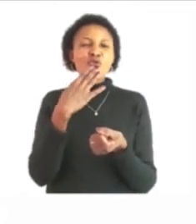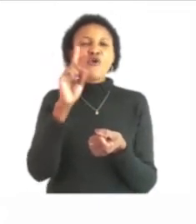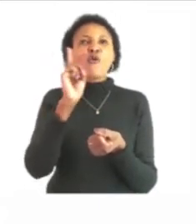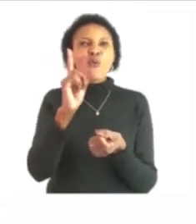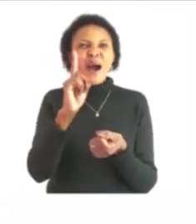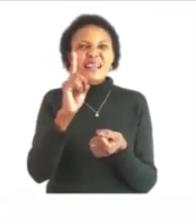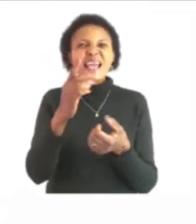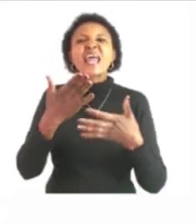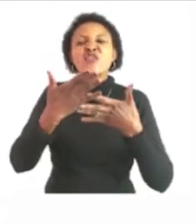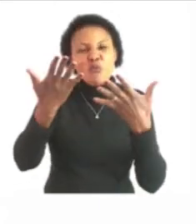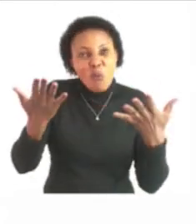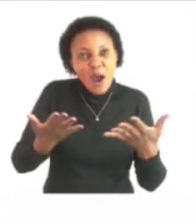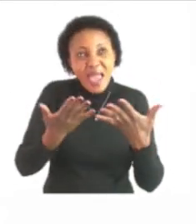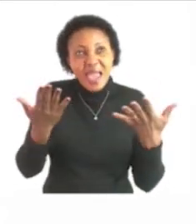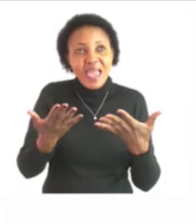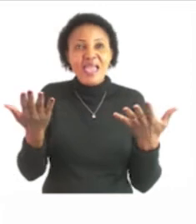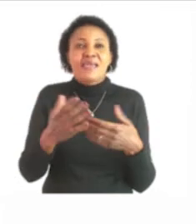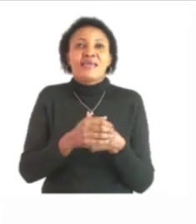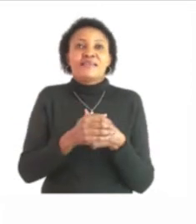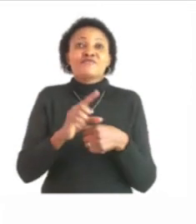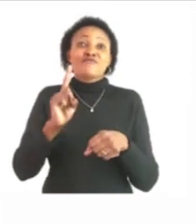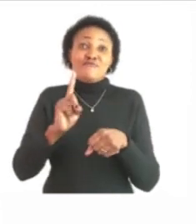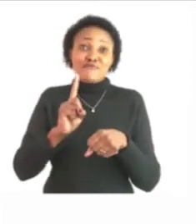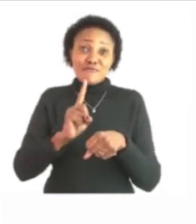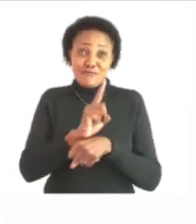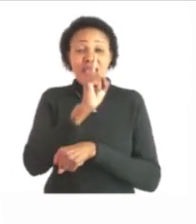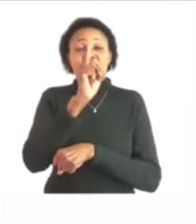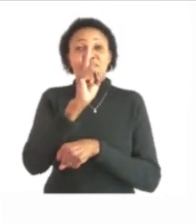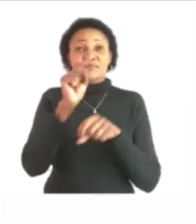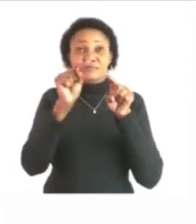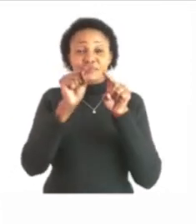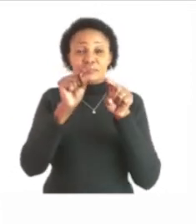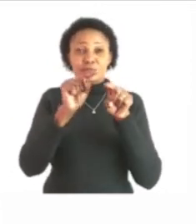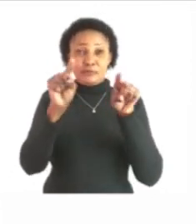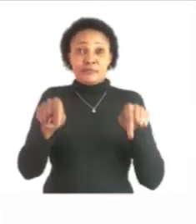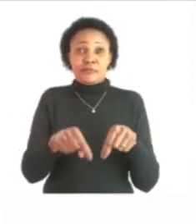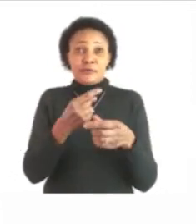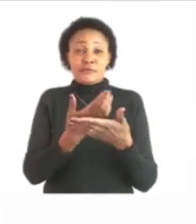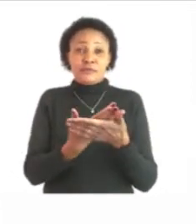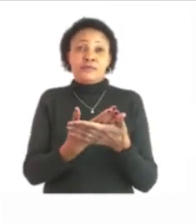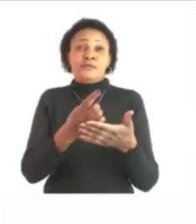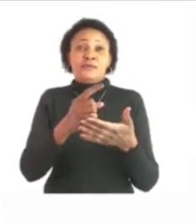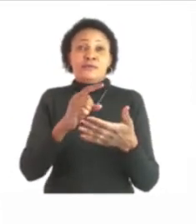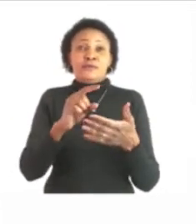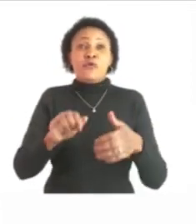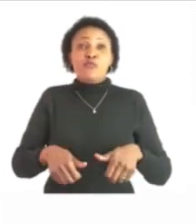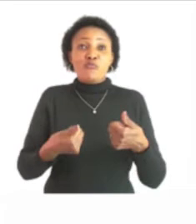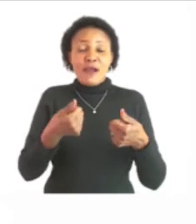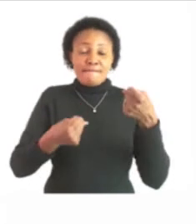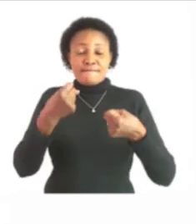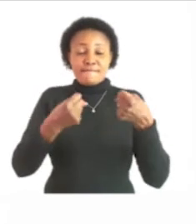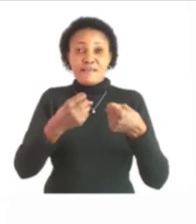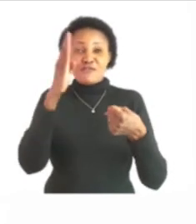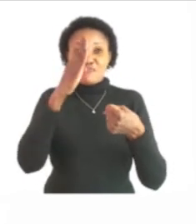where. In the first picture, you will see Jim drives a blue car. Then the picture under